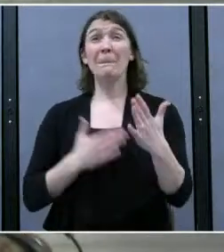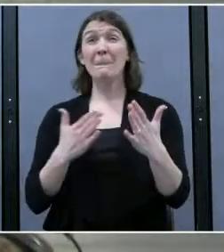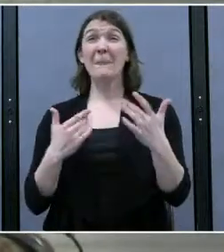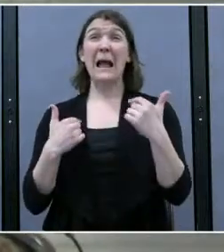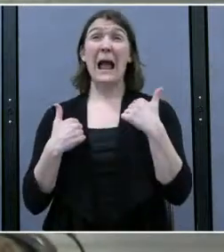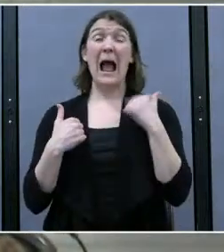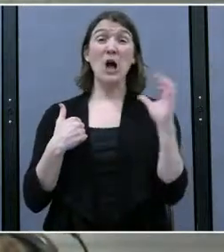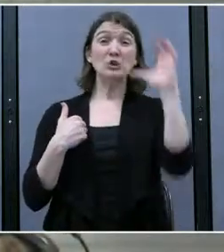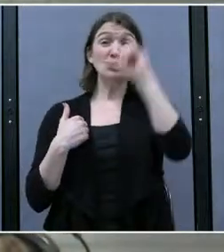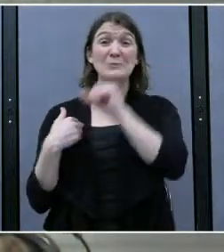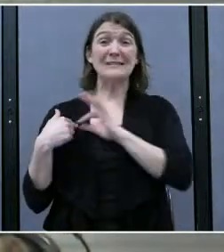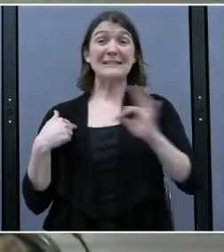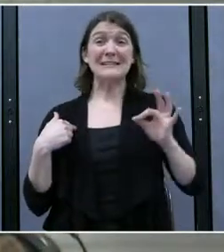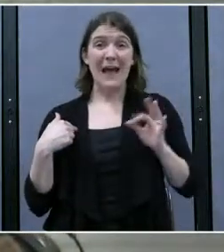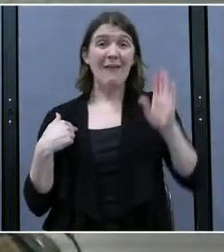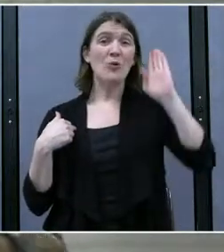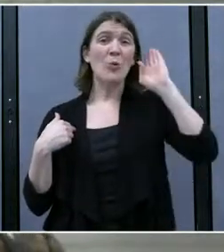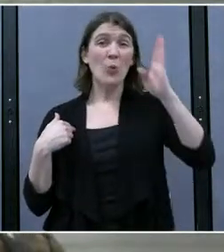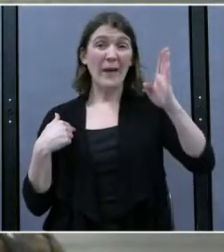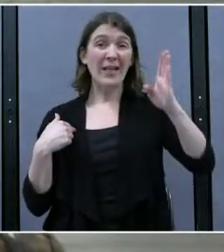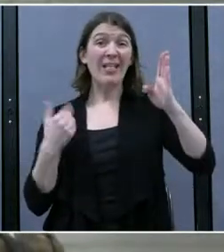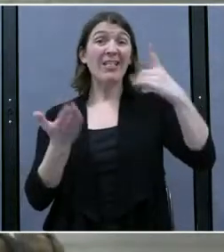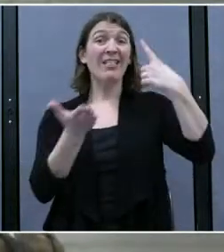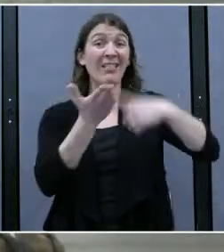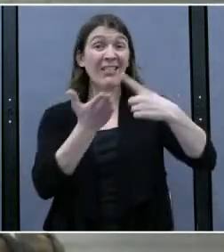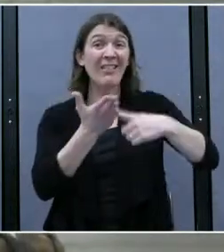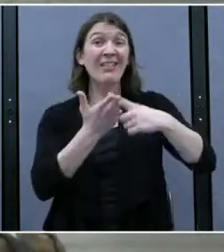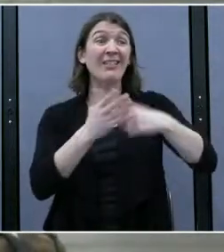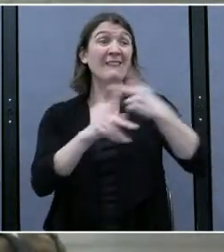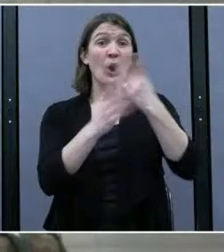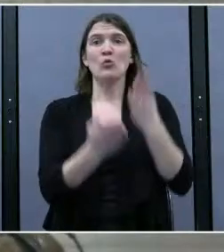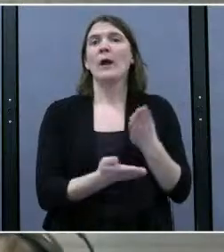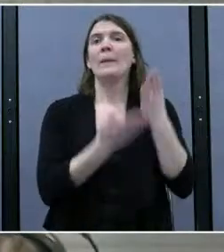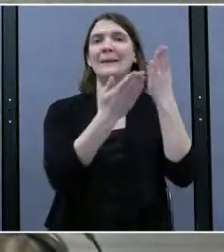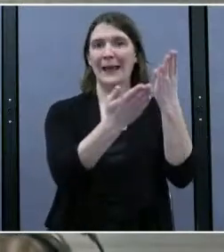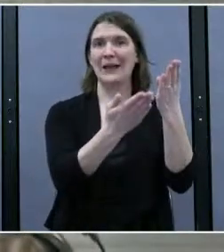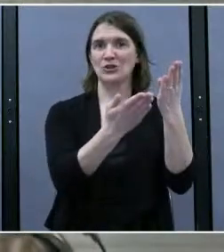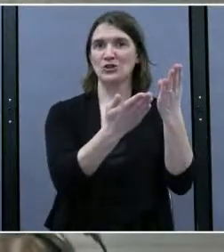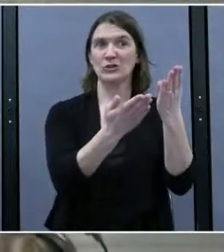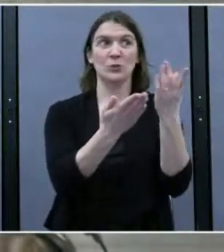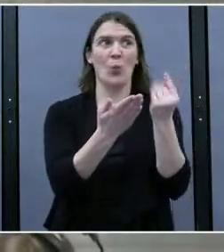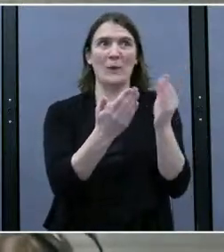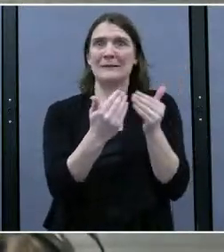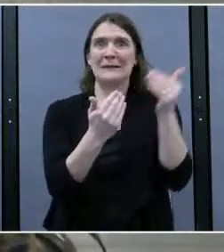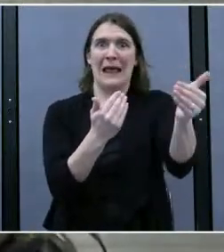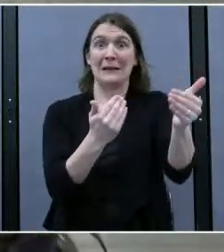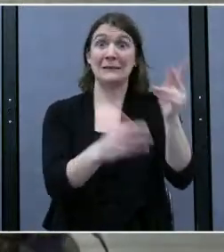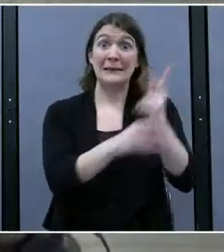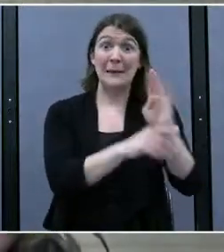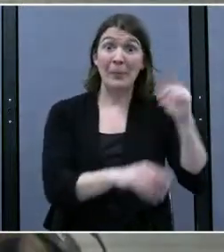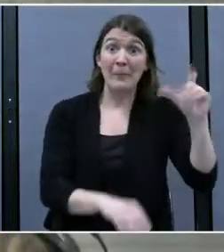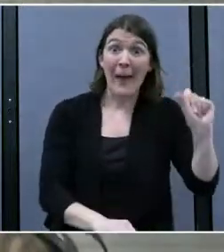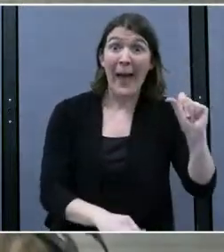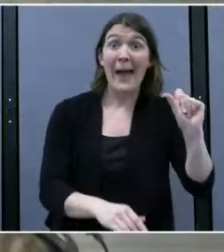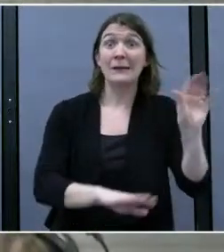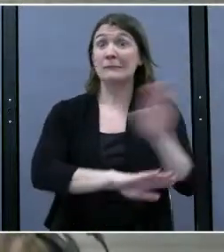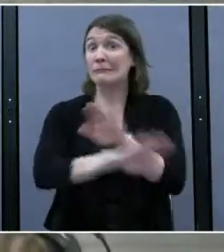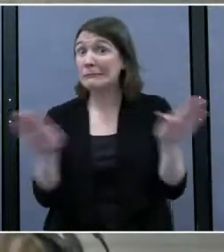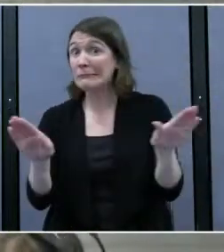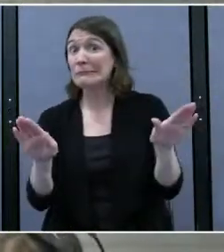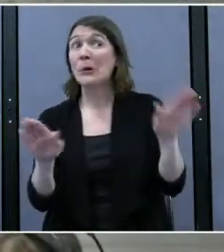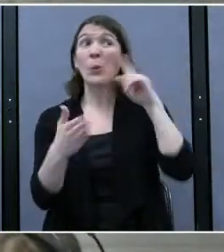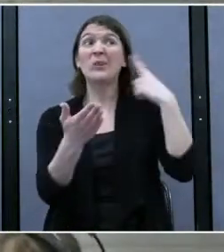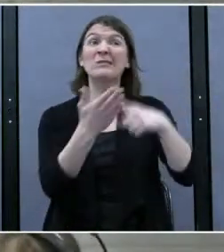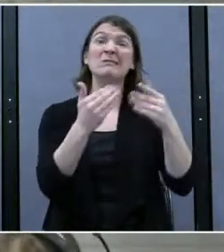expect staff to be taking the issue and a recommendation for how to proceed to the board in the next 2 to 3